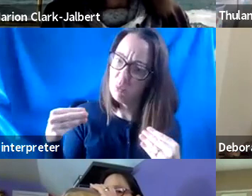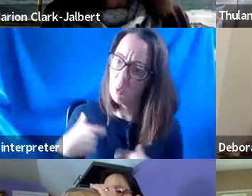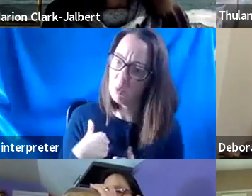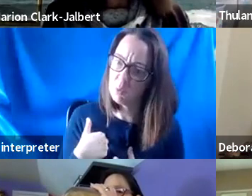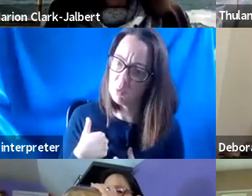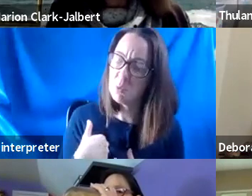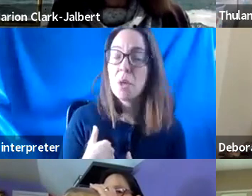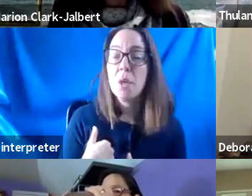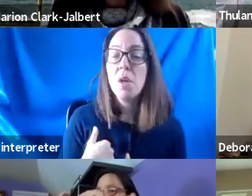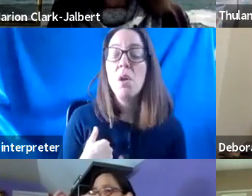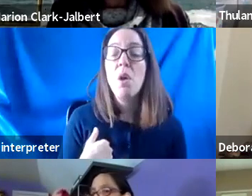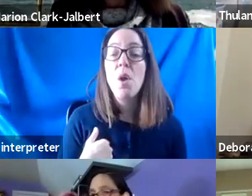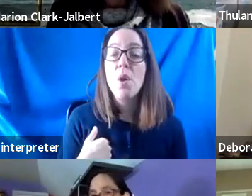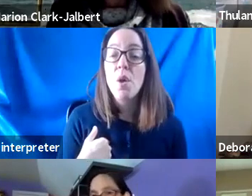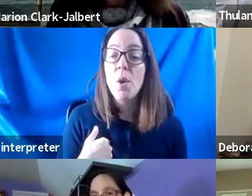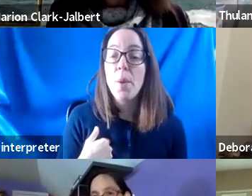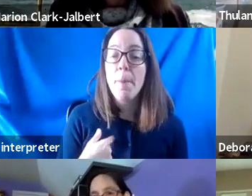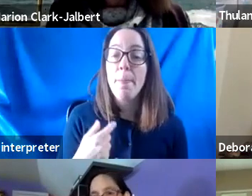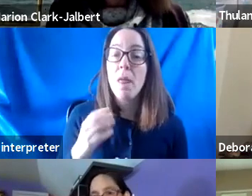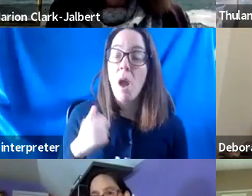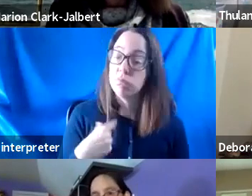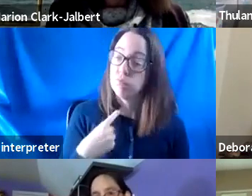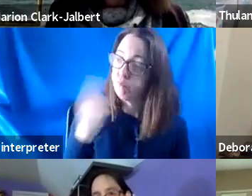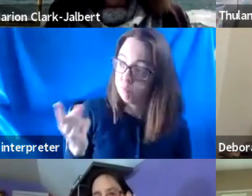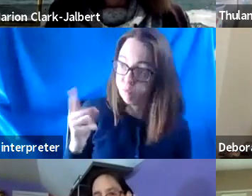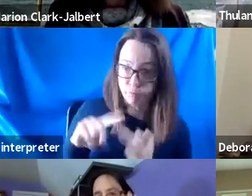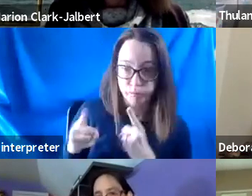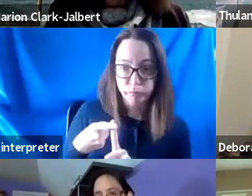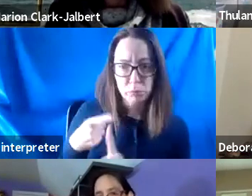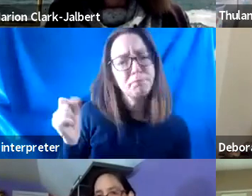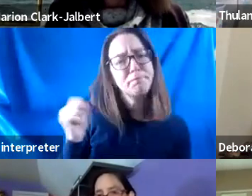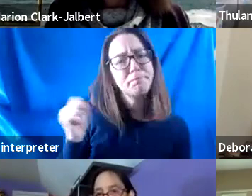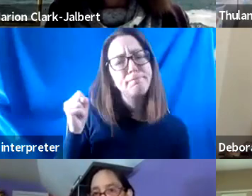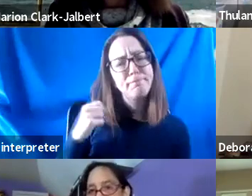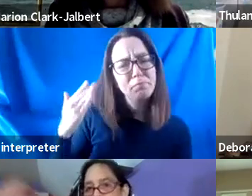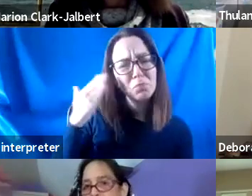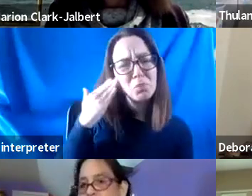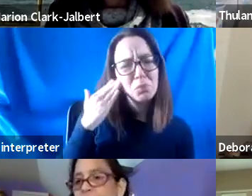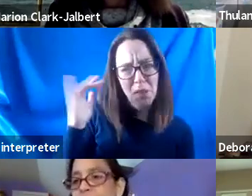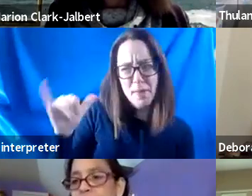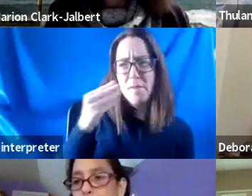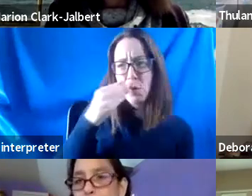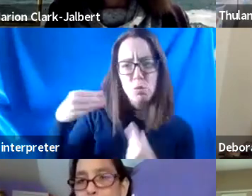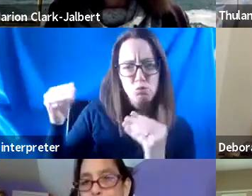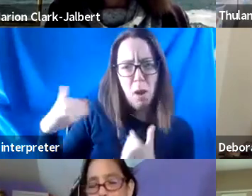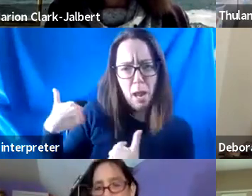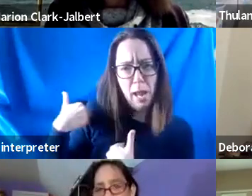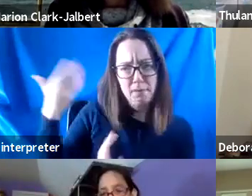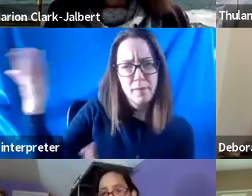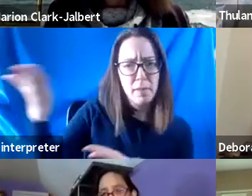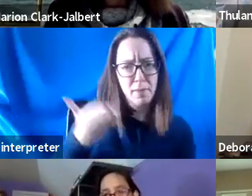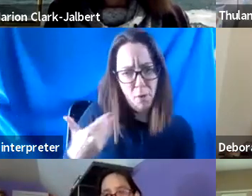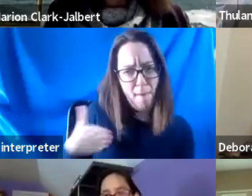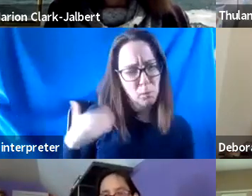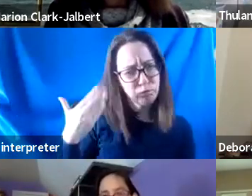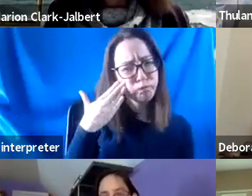and I was talking with her. And what I said to her was that, yes, I was aware that that grocery store made deliveries. And I'd spoken to